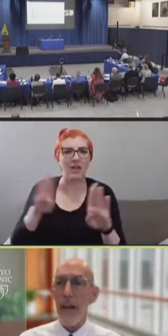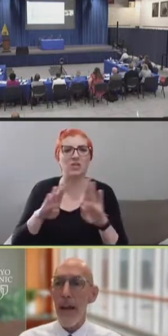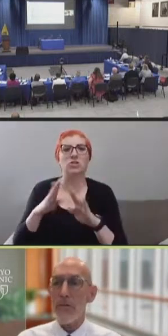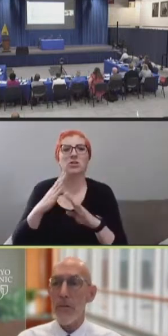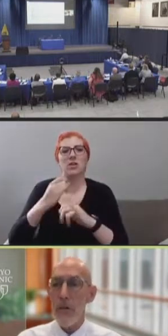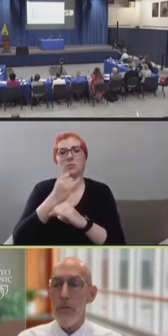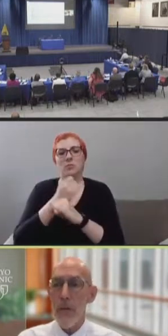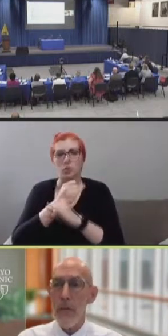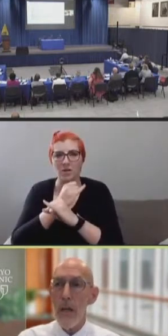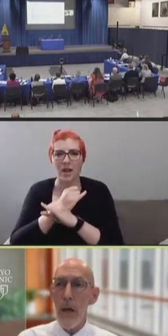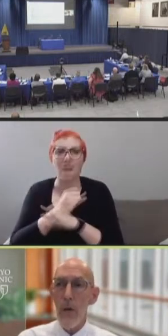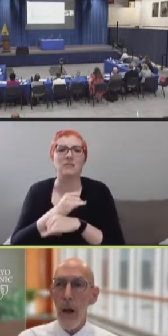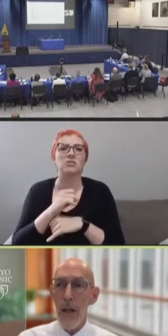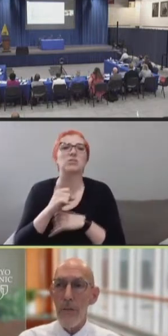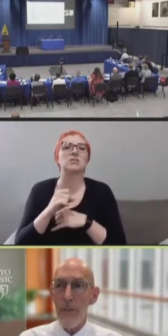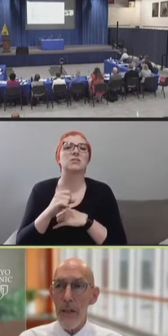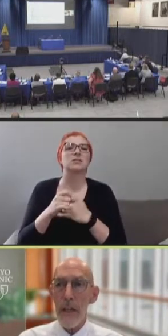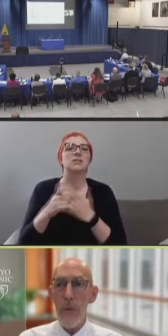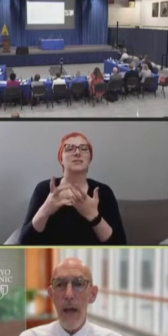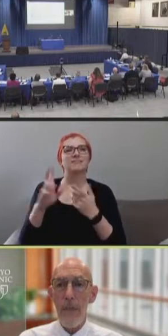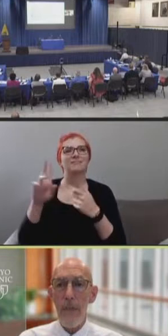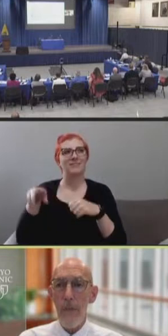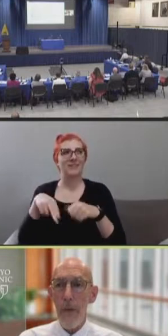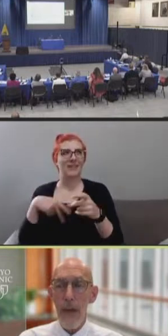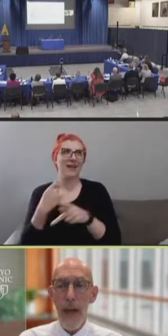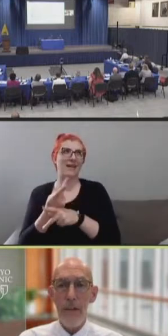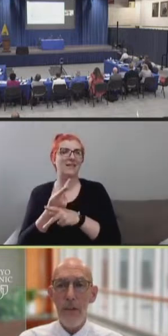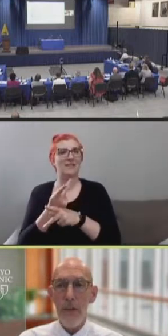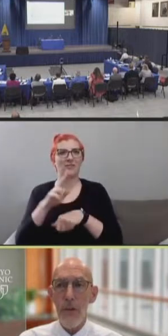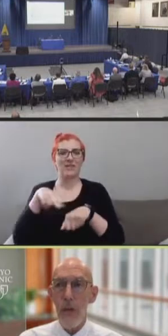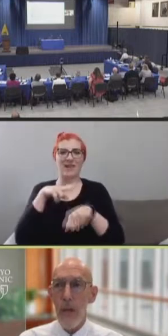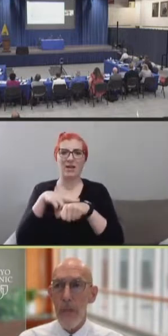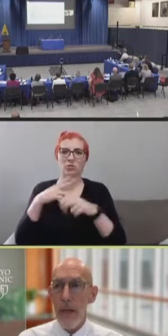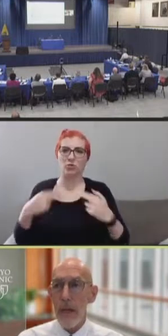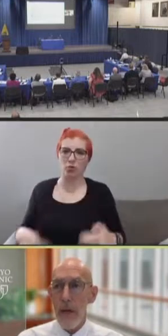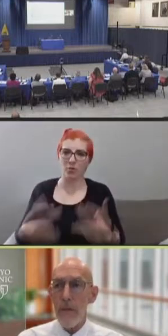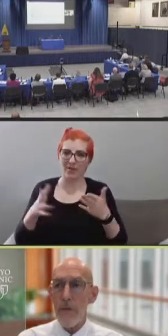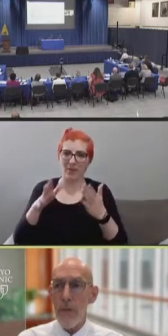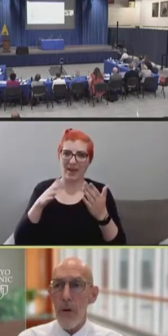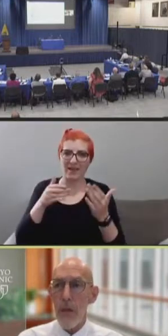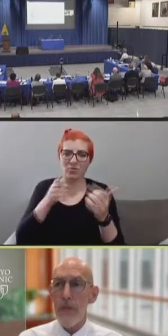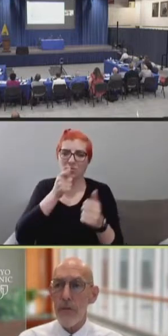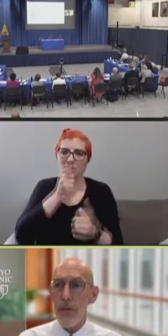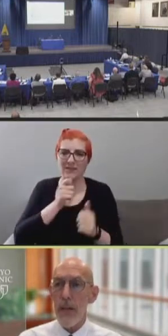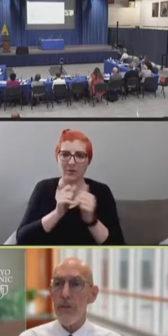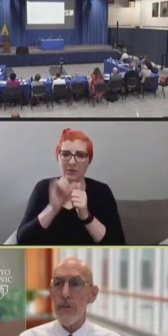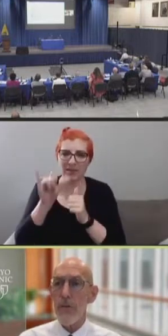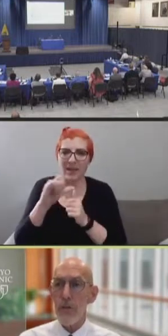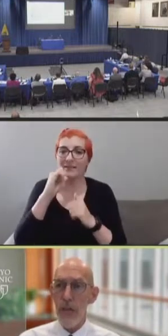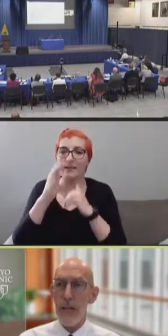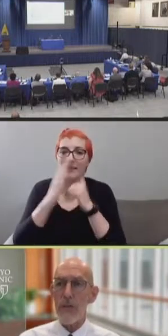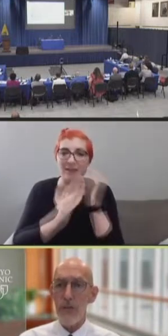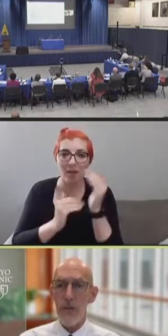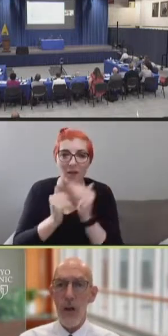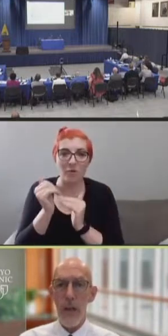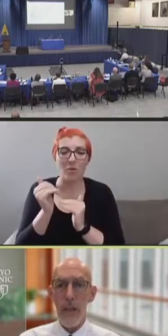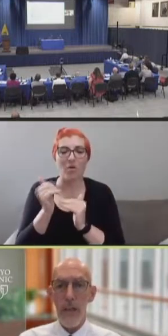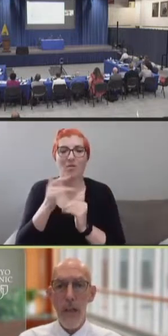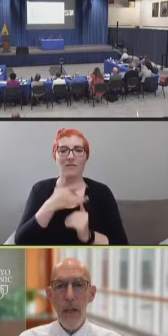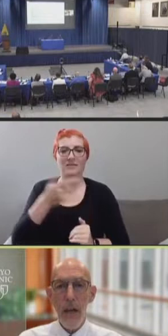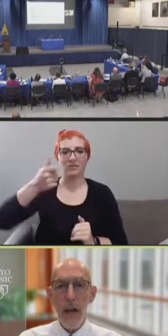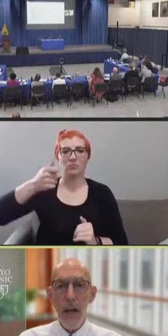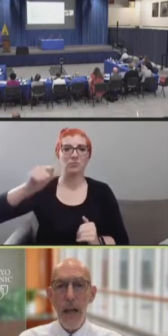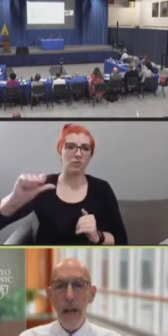of the natural human way of dealing with that is to be uncomfortable and to tend to reject or stall